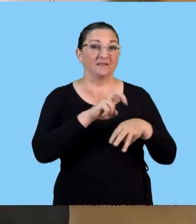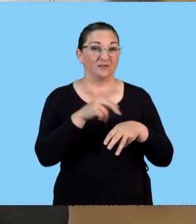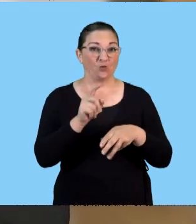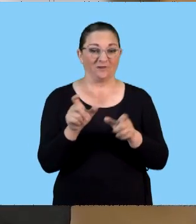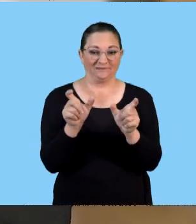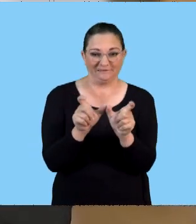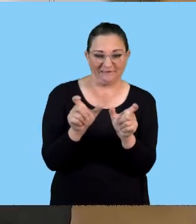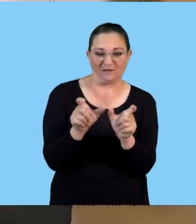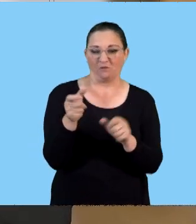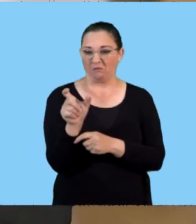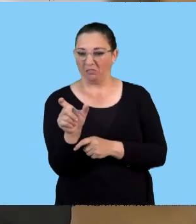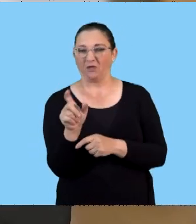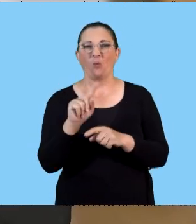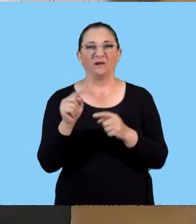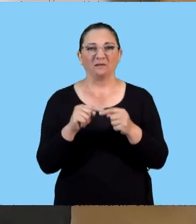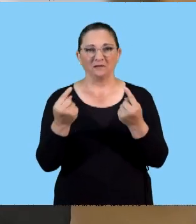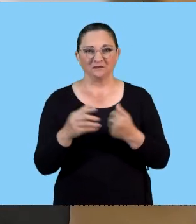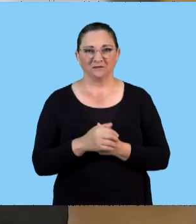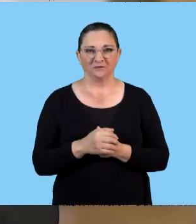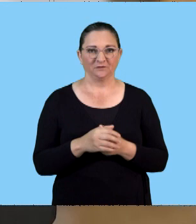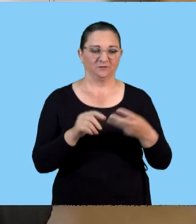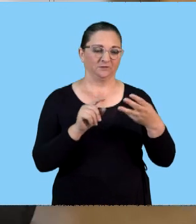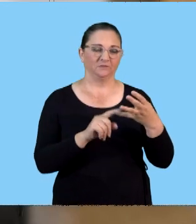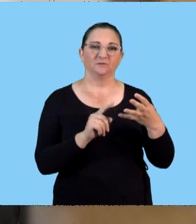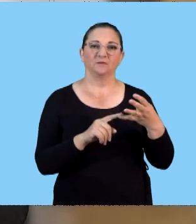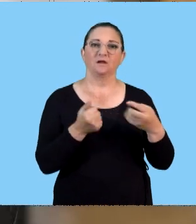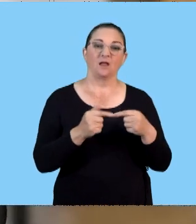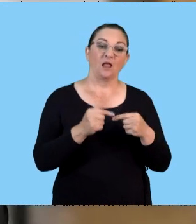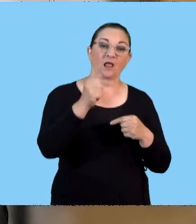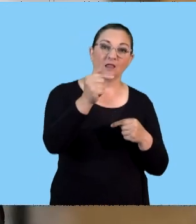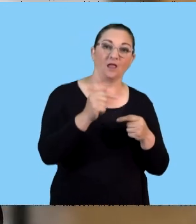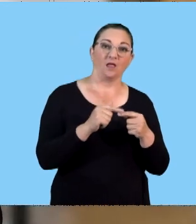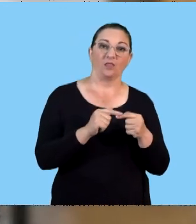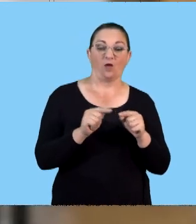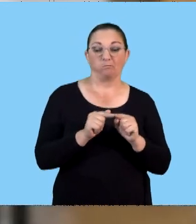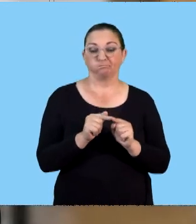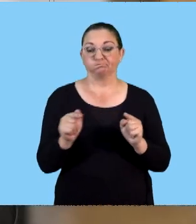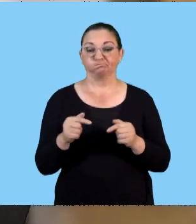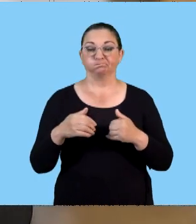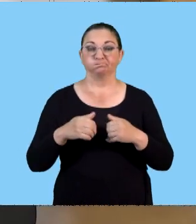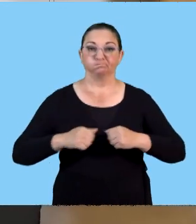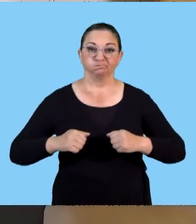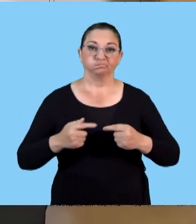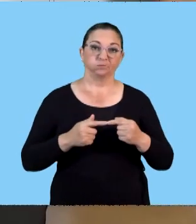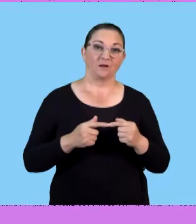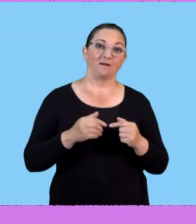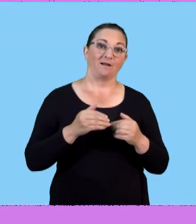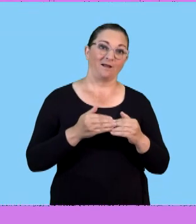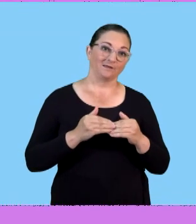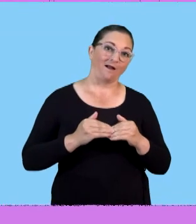diameter and radius. Also be able to distinguish between length, breadth or width and